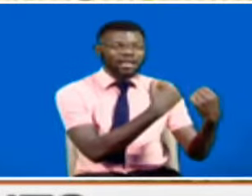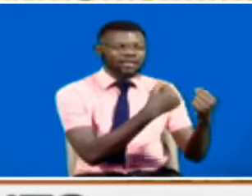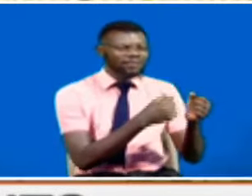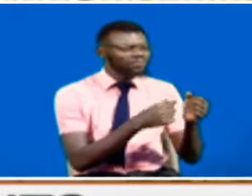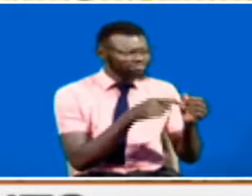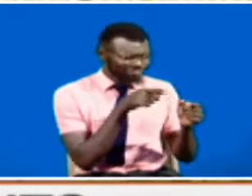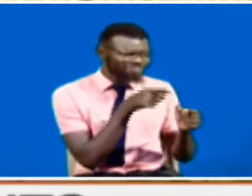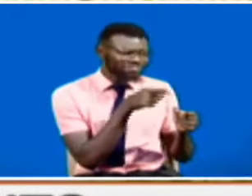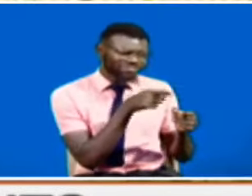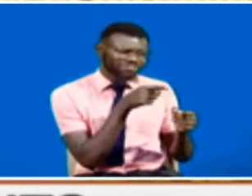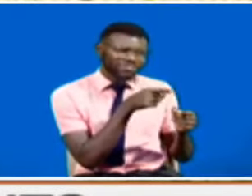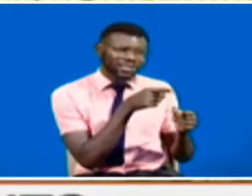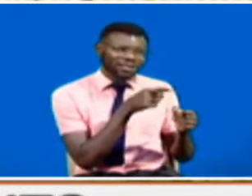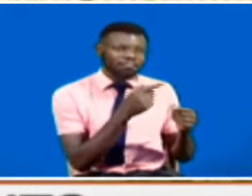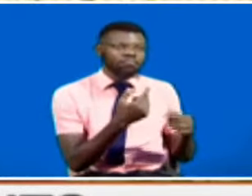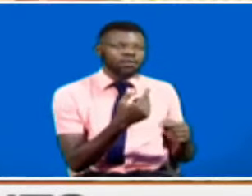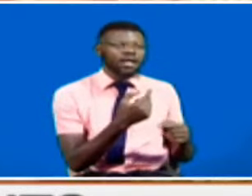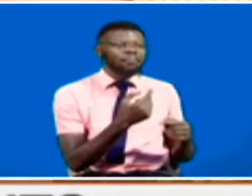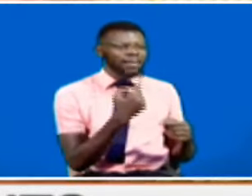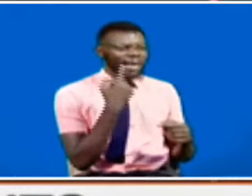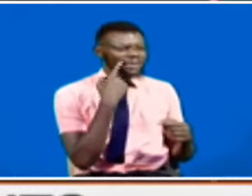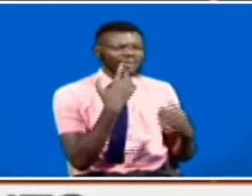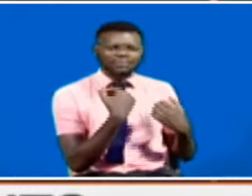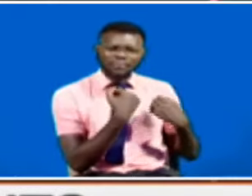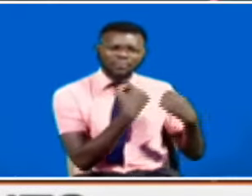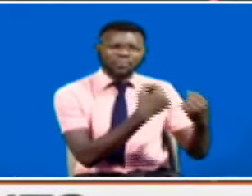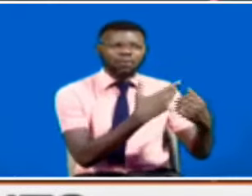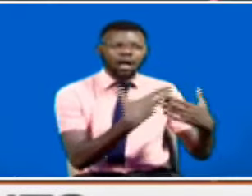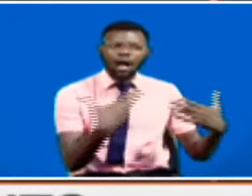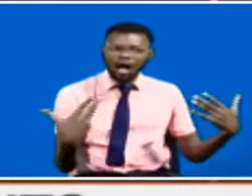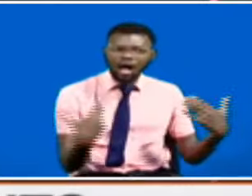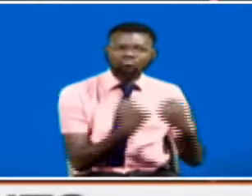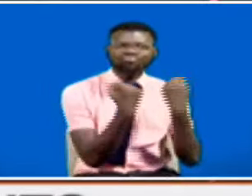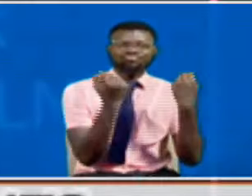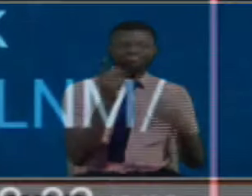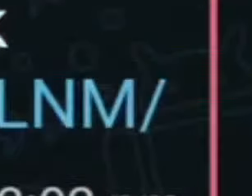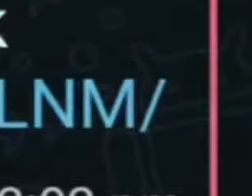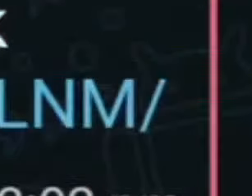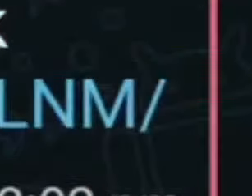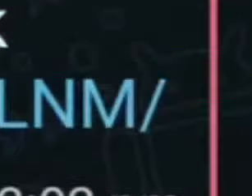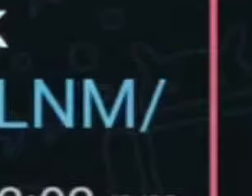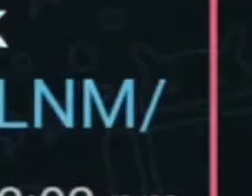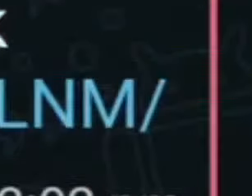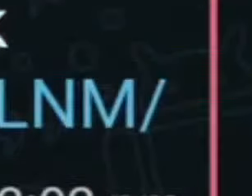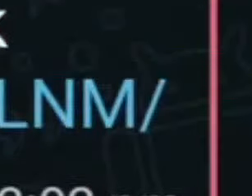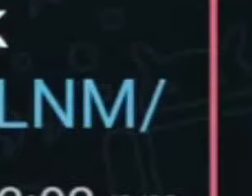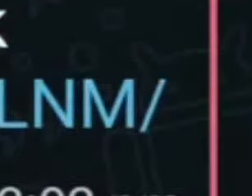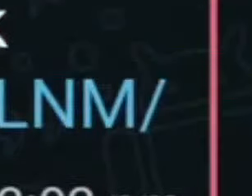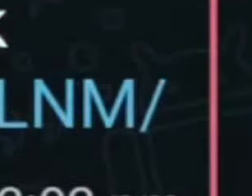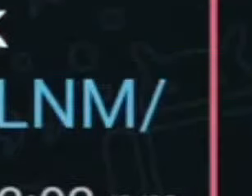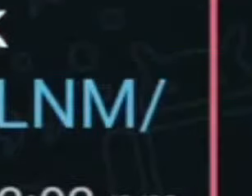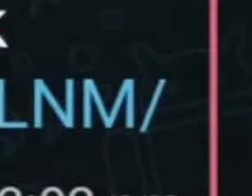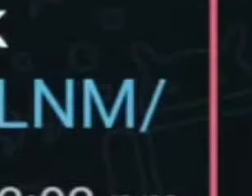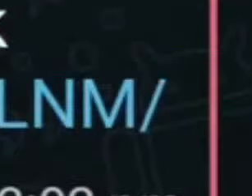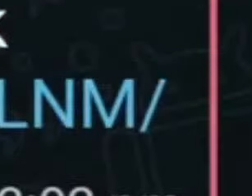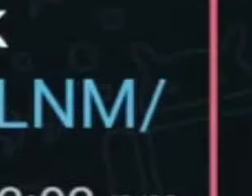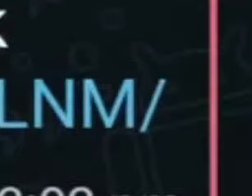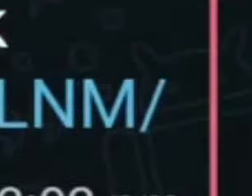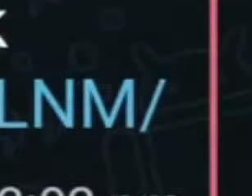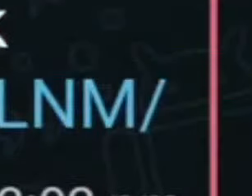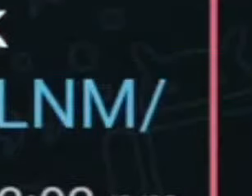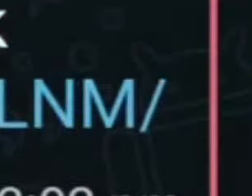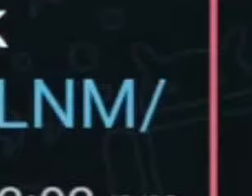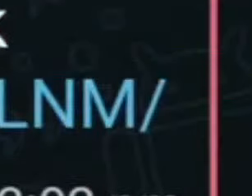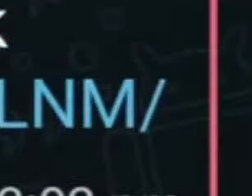hayo ndio masaa ambaye kweli alienda akapata ajali. The world marathon record holder later paid the bills